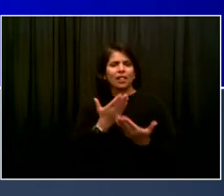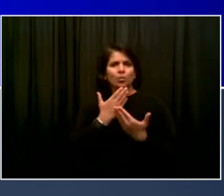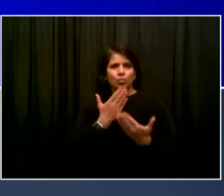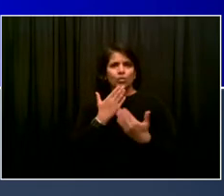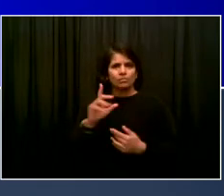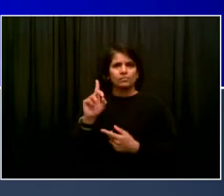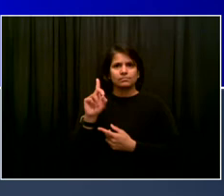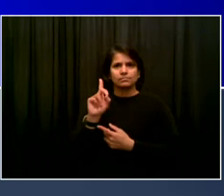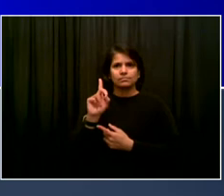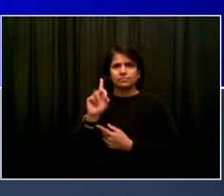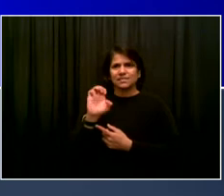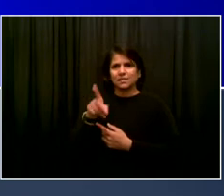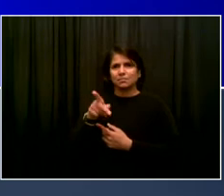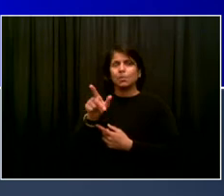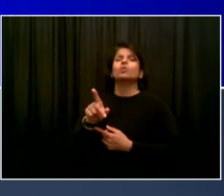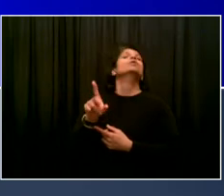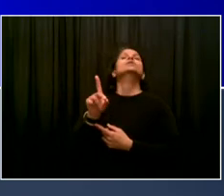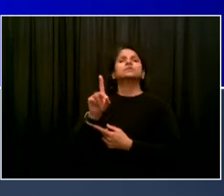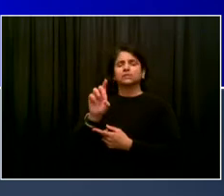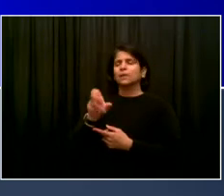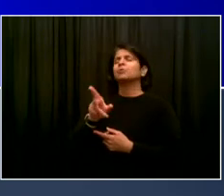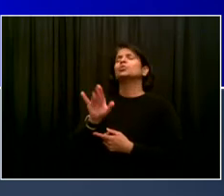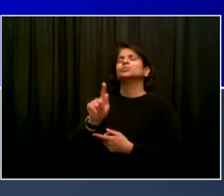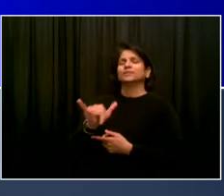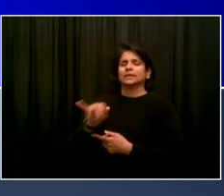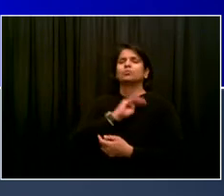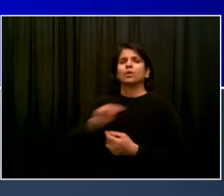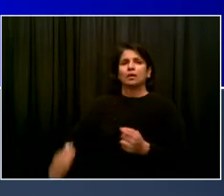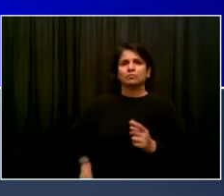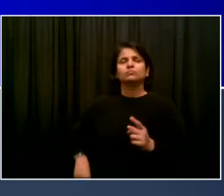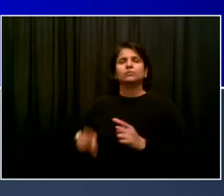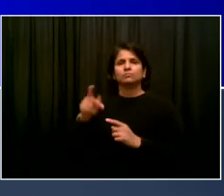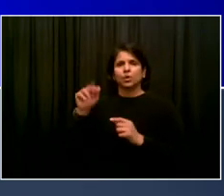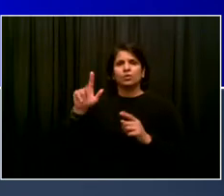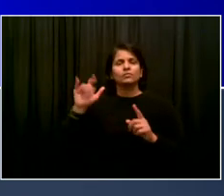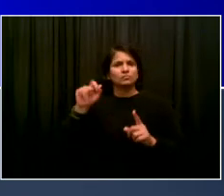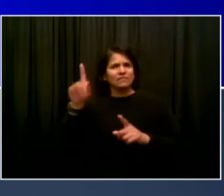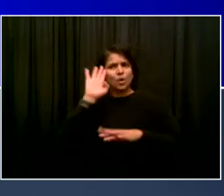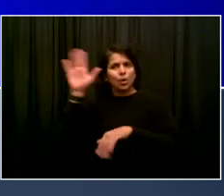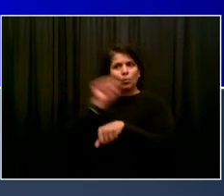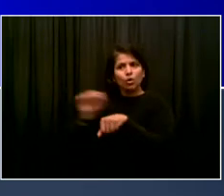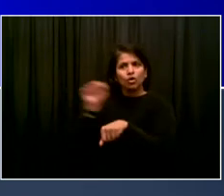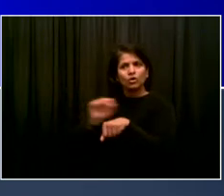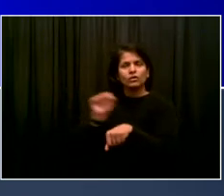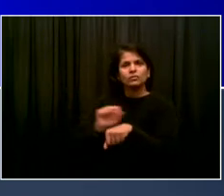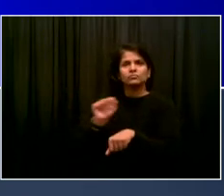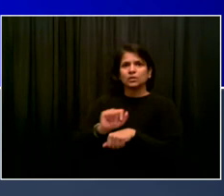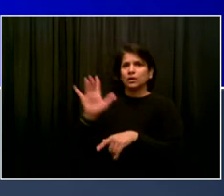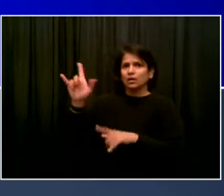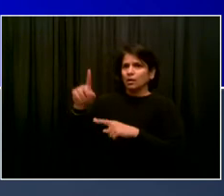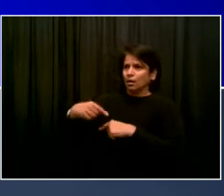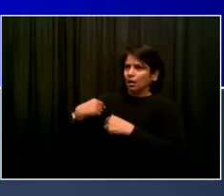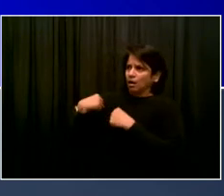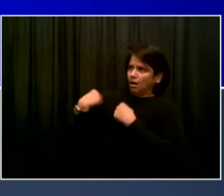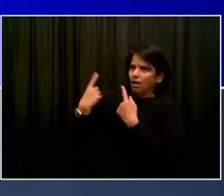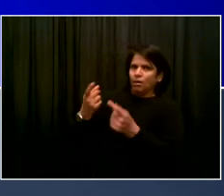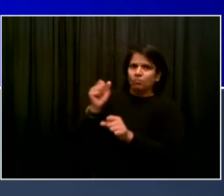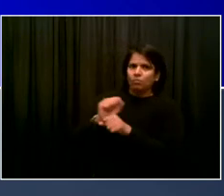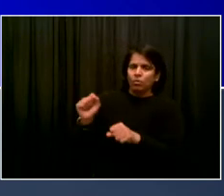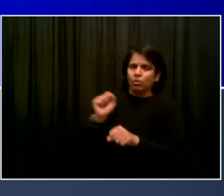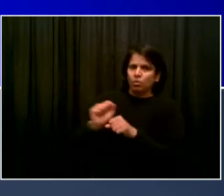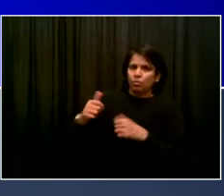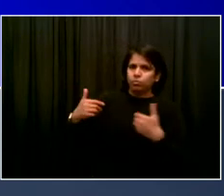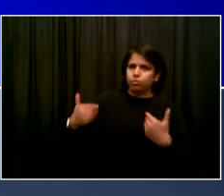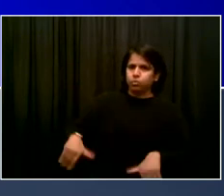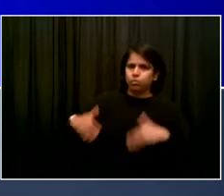for whom this has been a labor of love, this work, and has done it for decades in different ways, but played a very powerful role with this